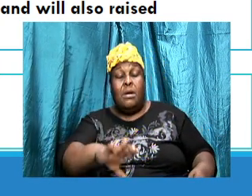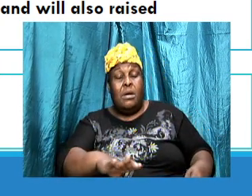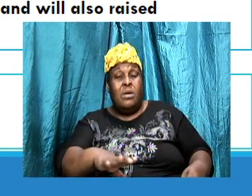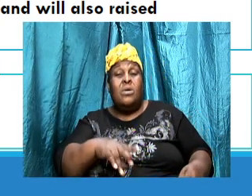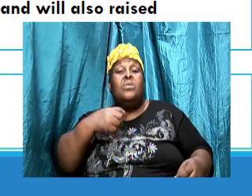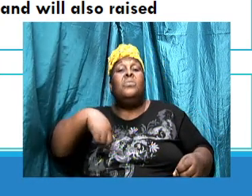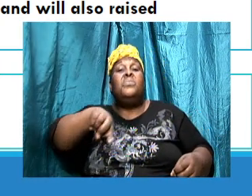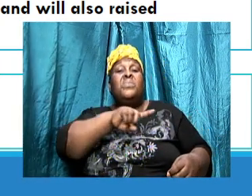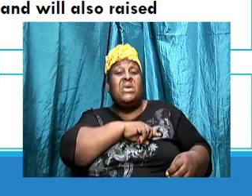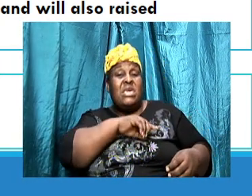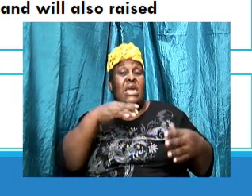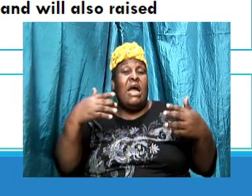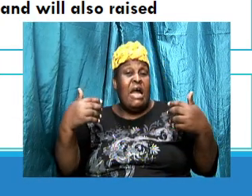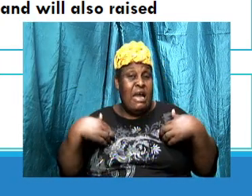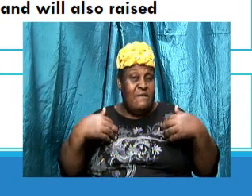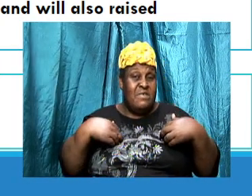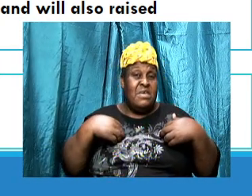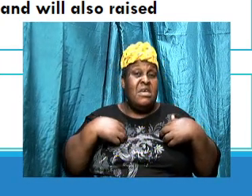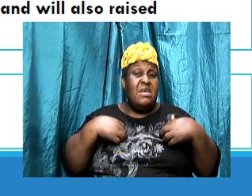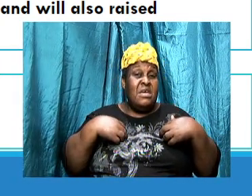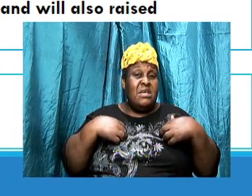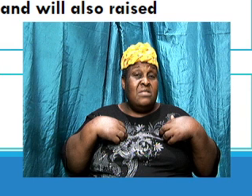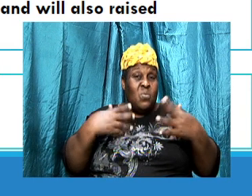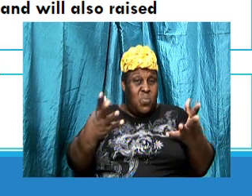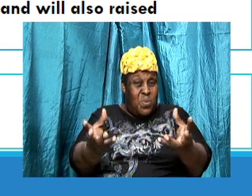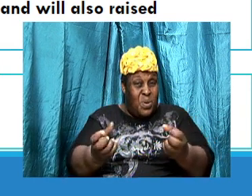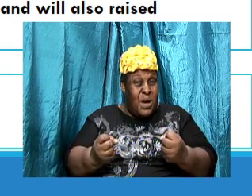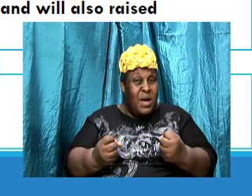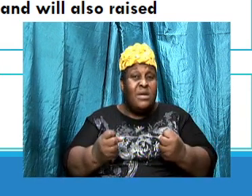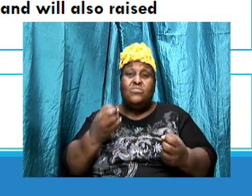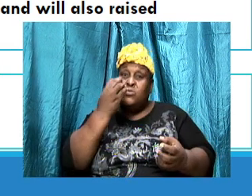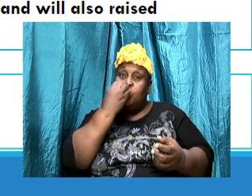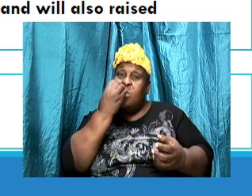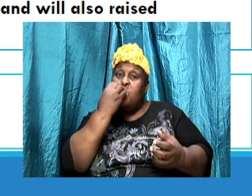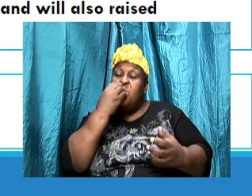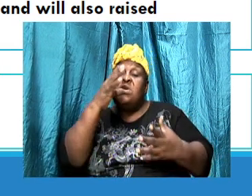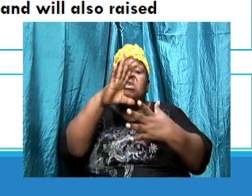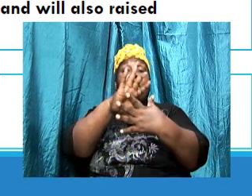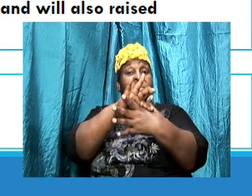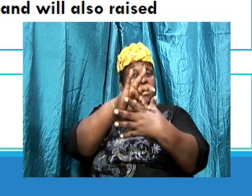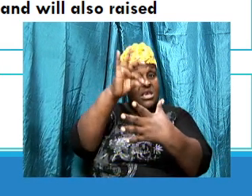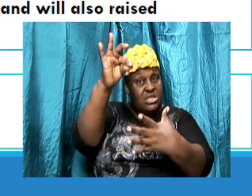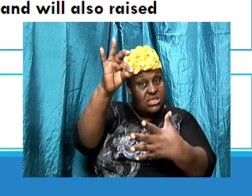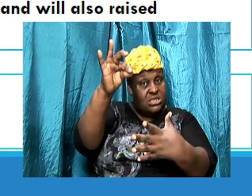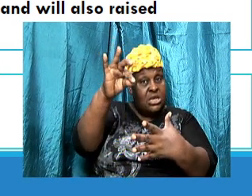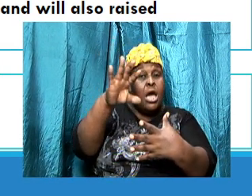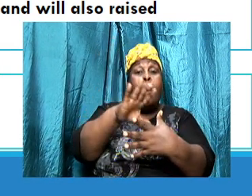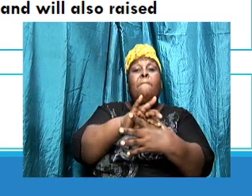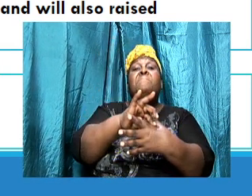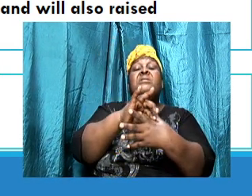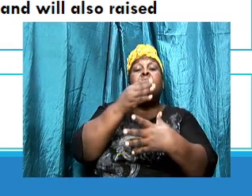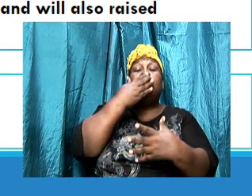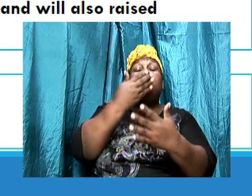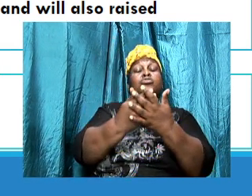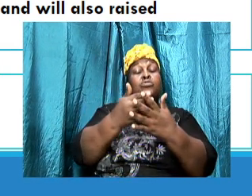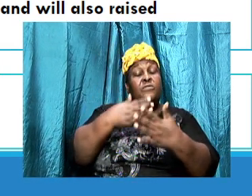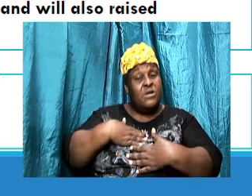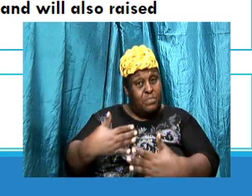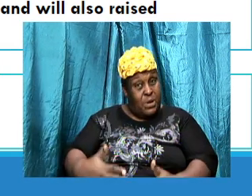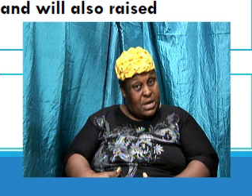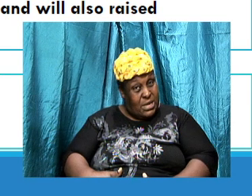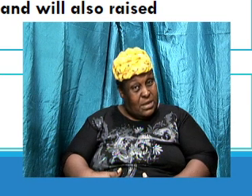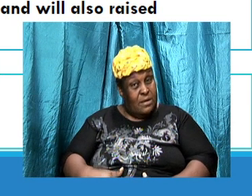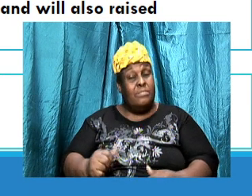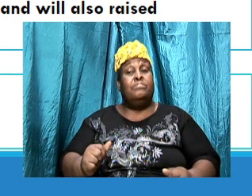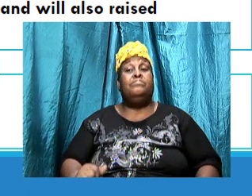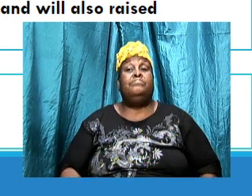have this desire to eat meat. And the, you know, and meat is good for the body. You know, that's what